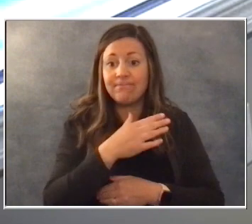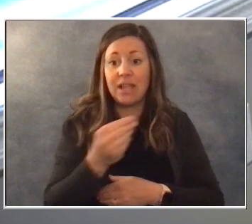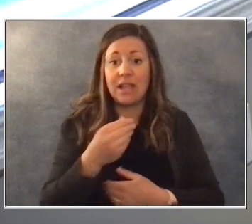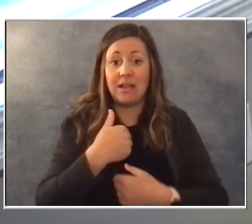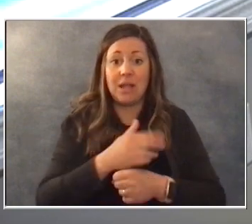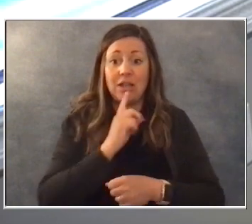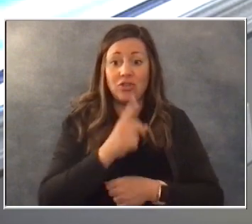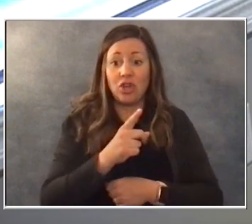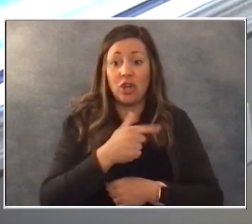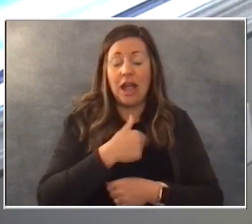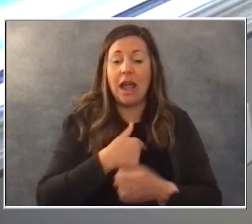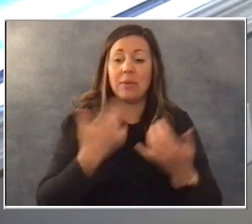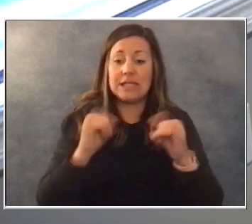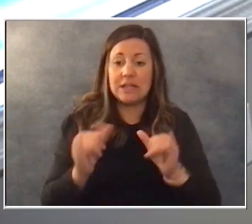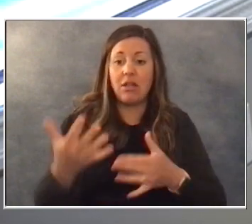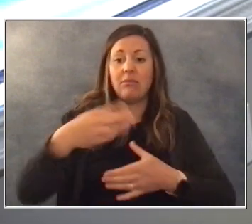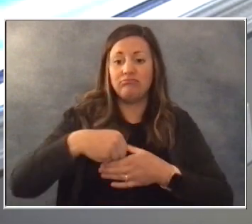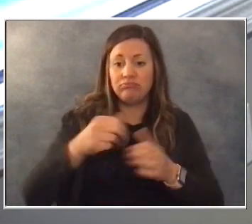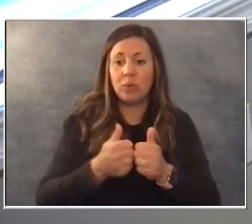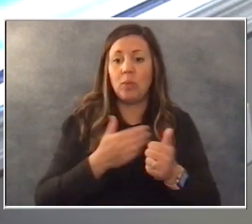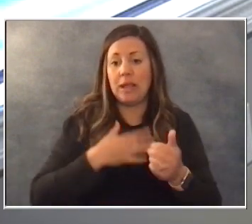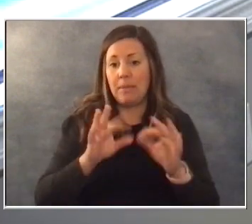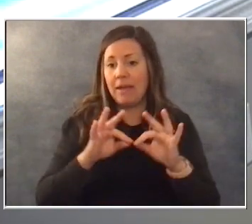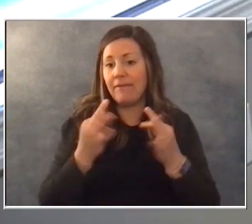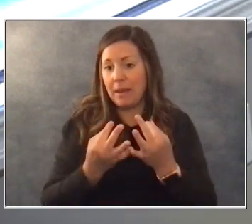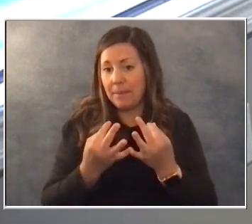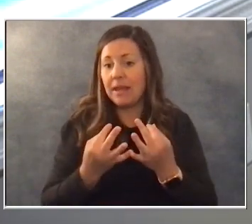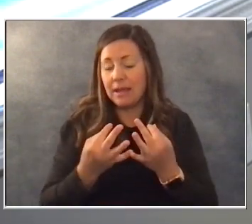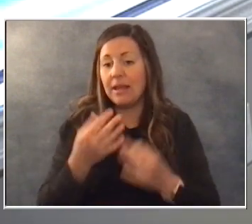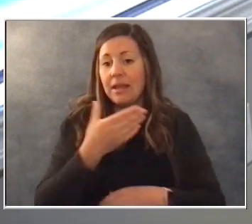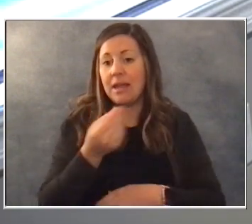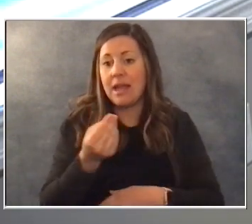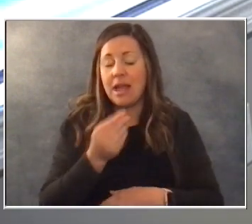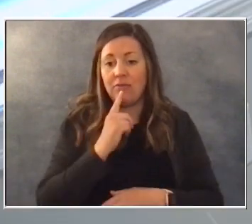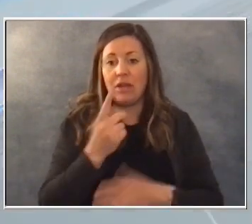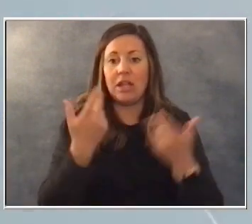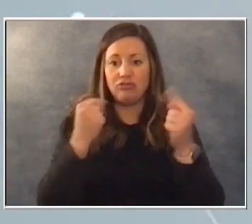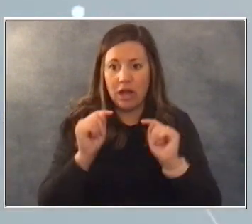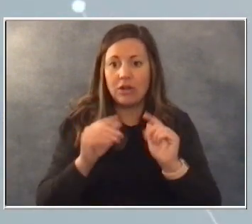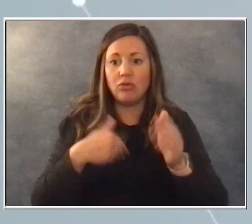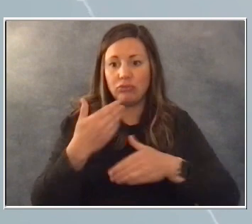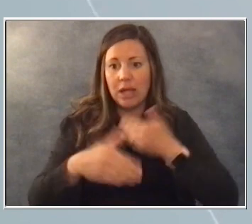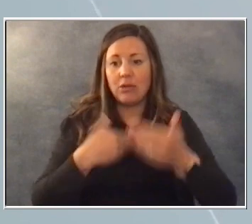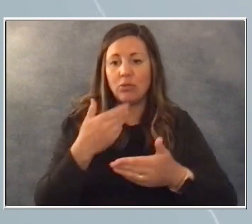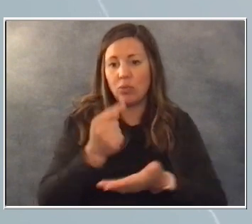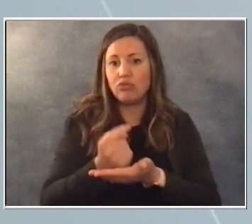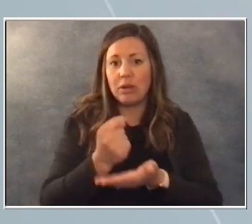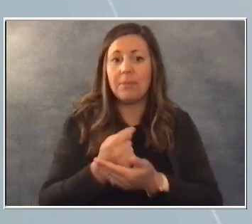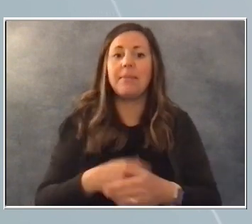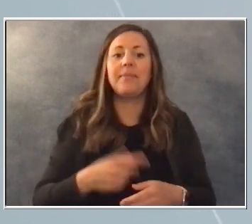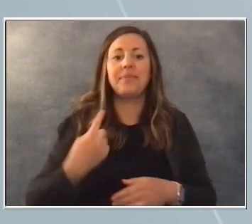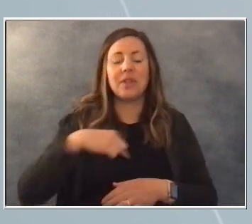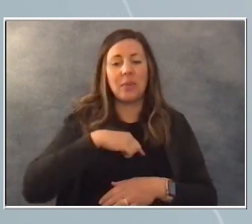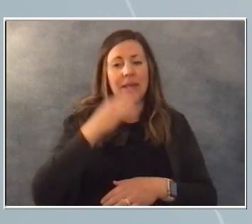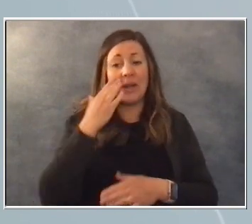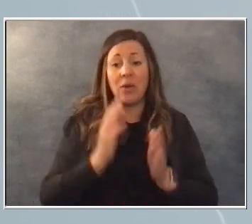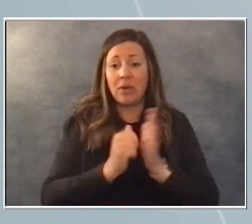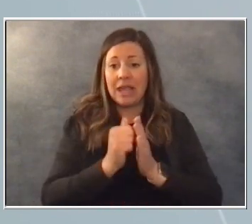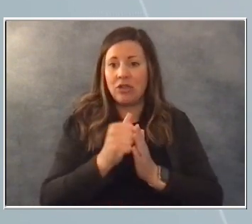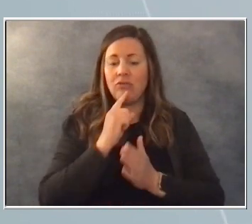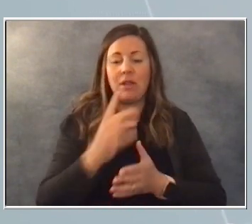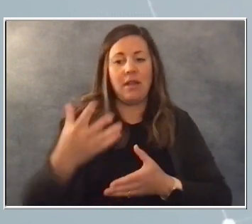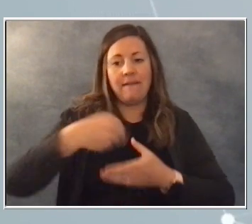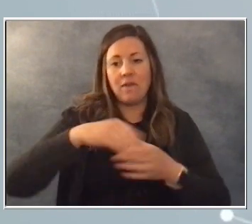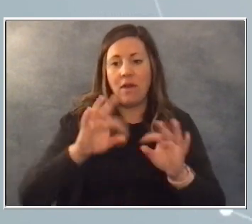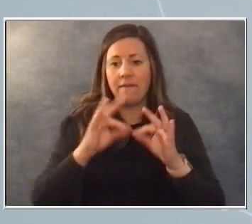still being present with my family, and getting through the treatment. And we know, cancer, it's a family affair. How did your husband